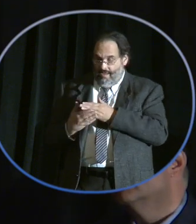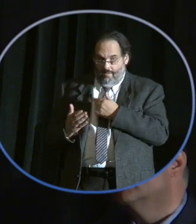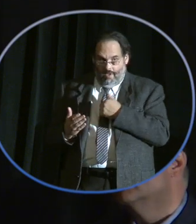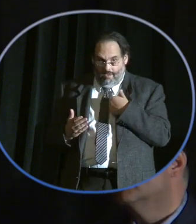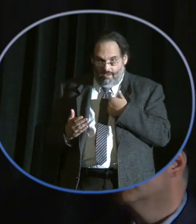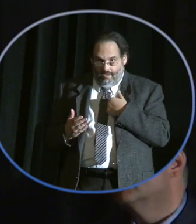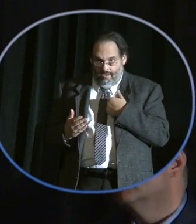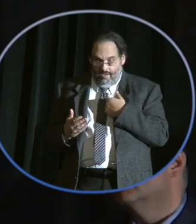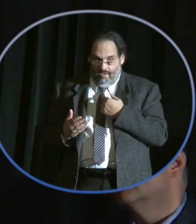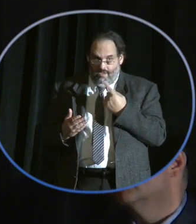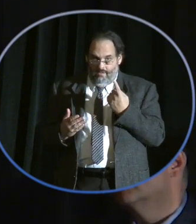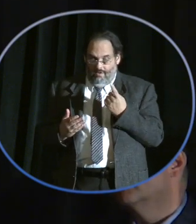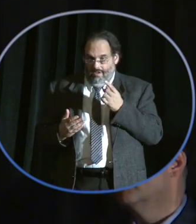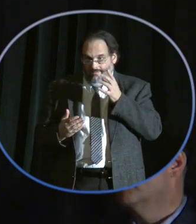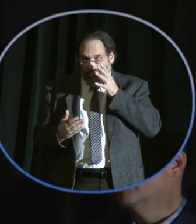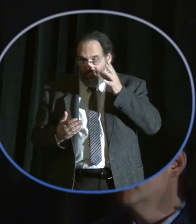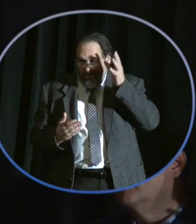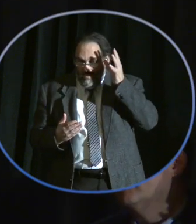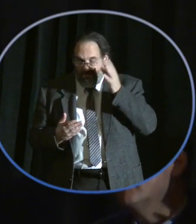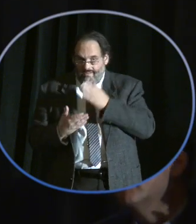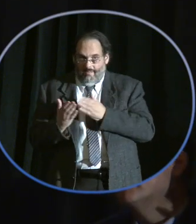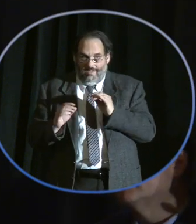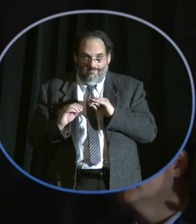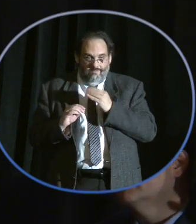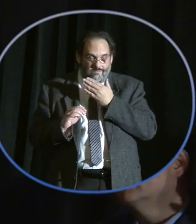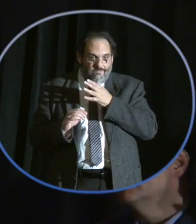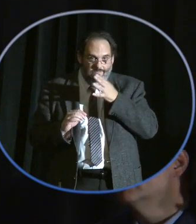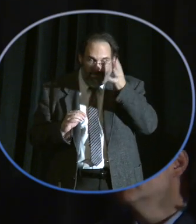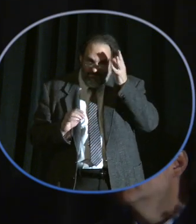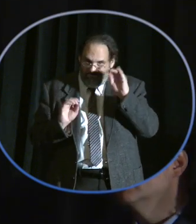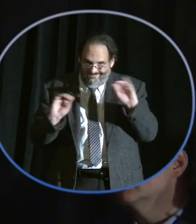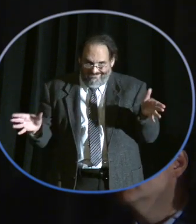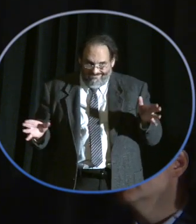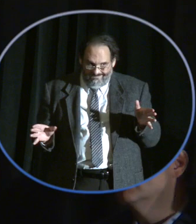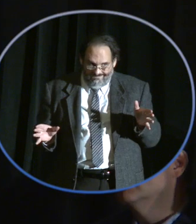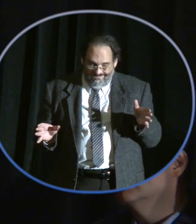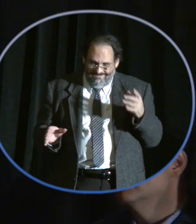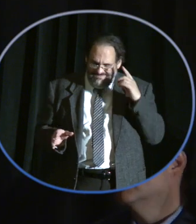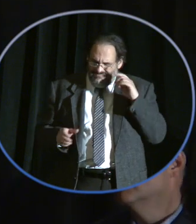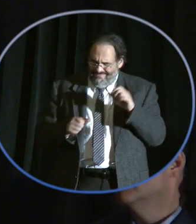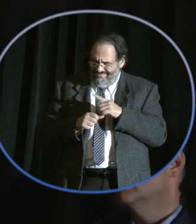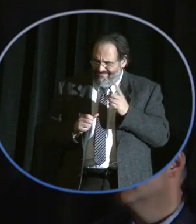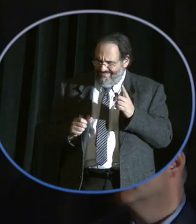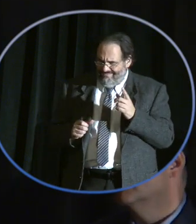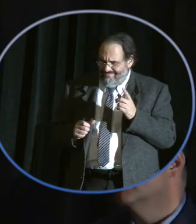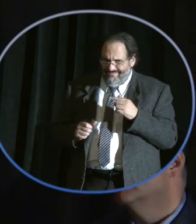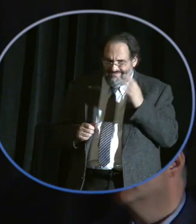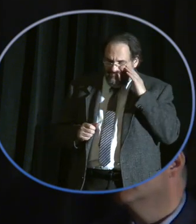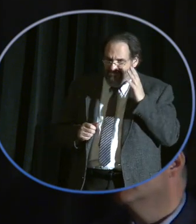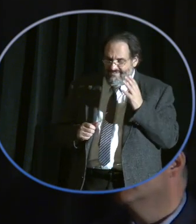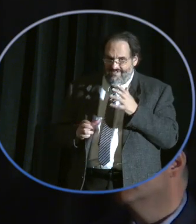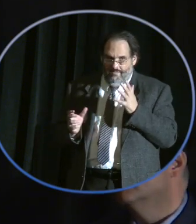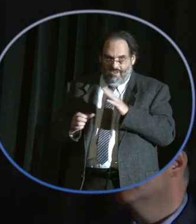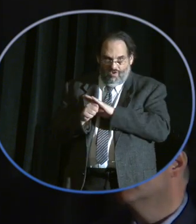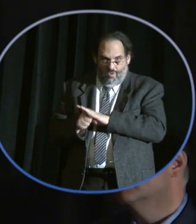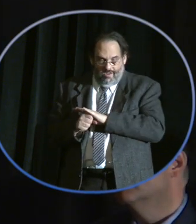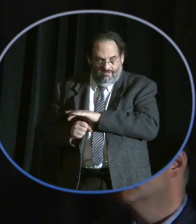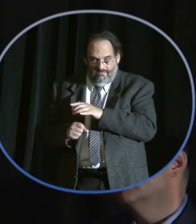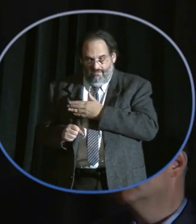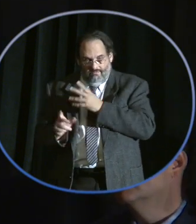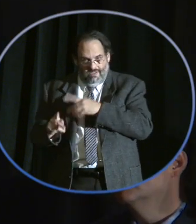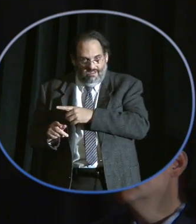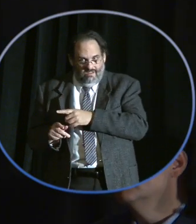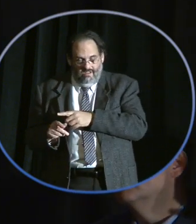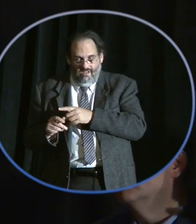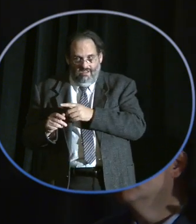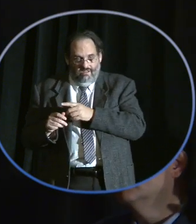have one parent, some have no parent, right? I think everybody in here knows how much pressure is on these young men